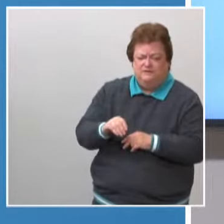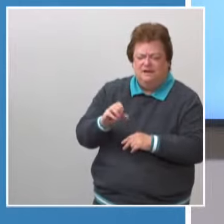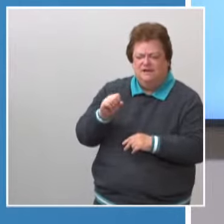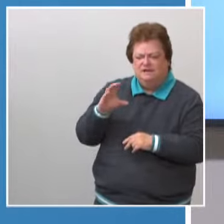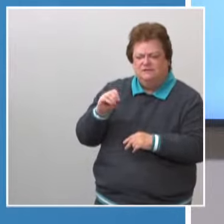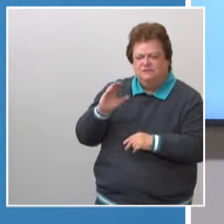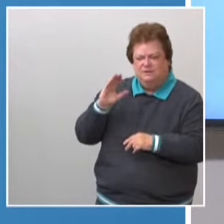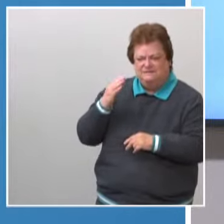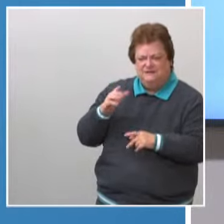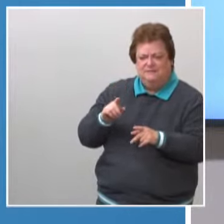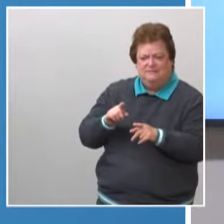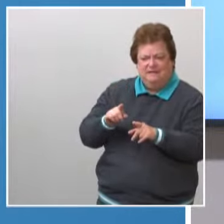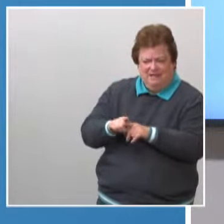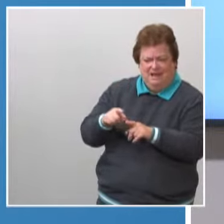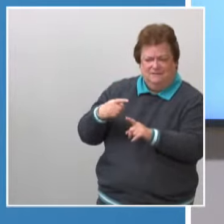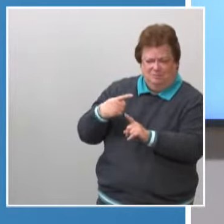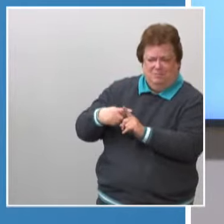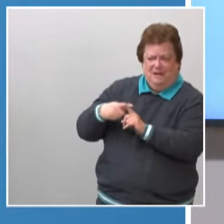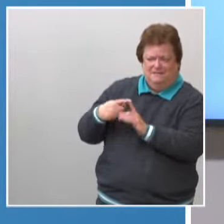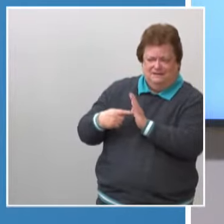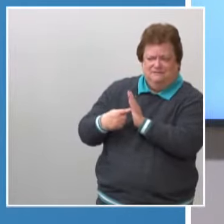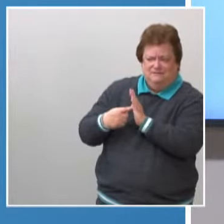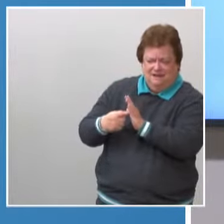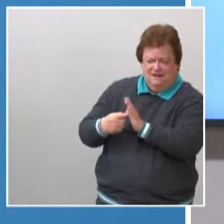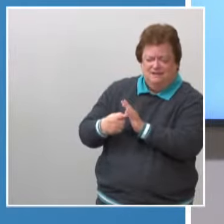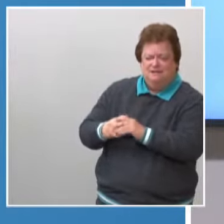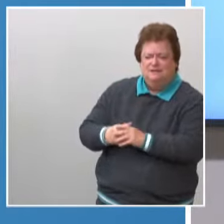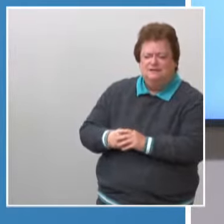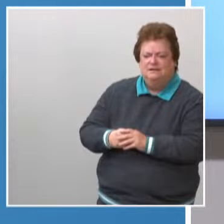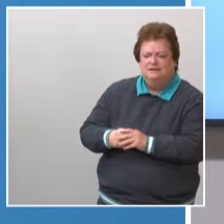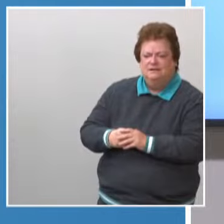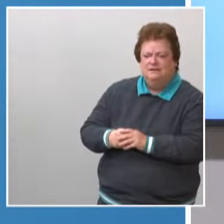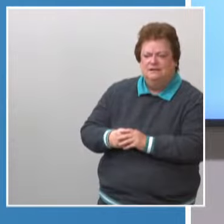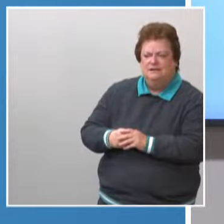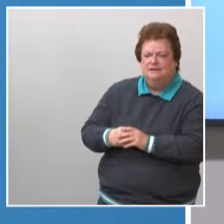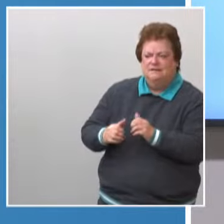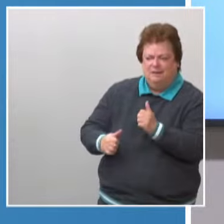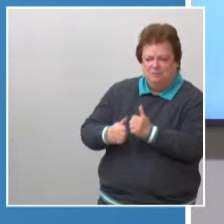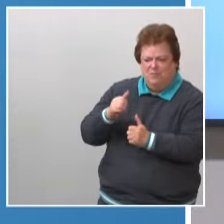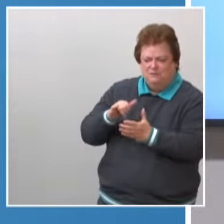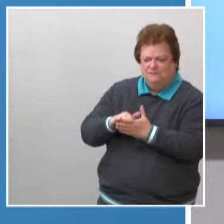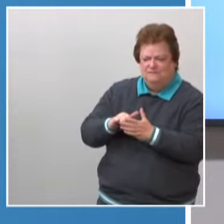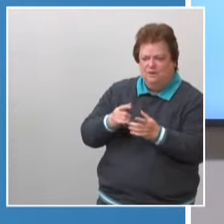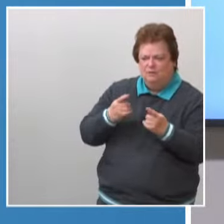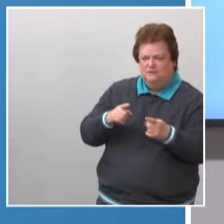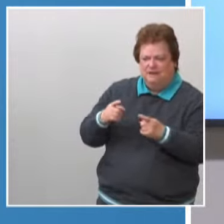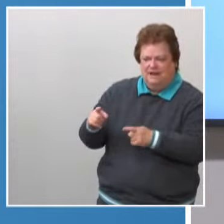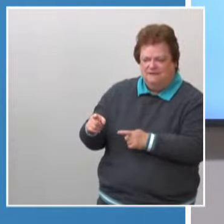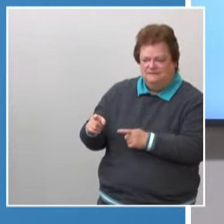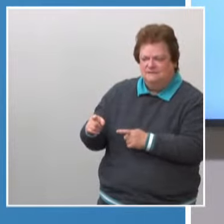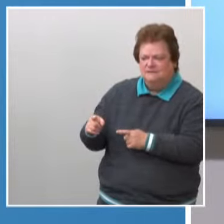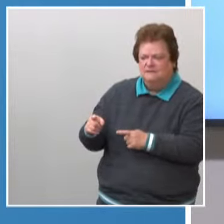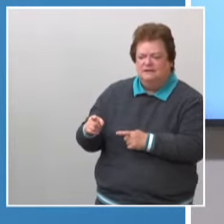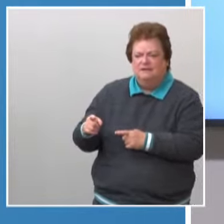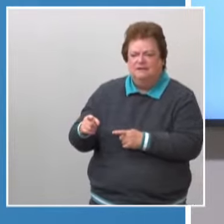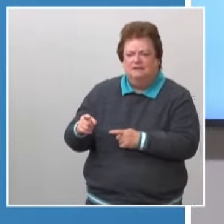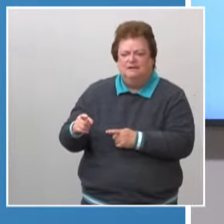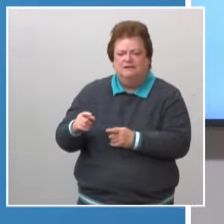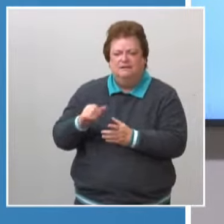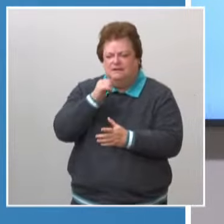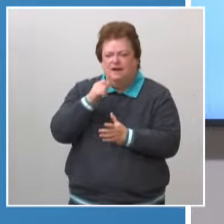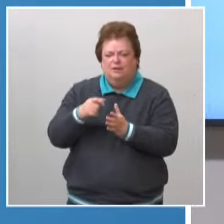like an encouraging sign, I guess, that the bulk of those cases are not getting people seriously ill and